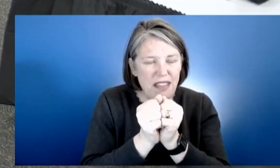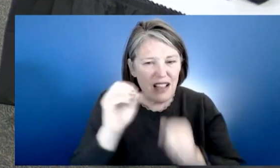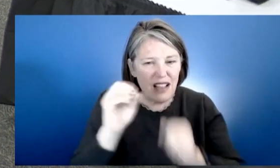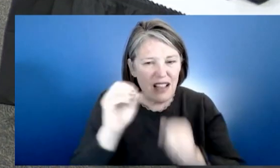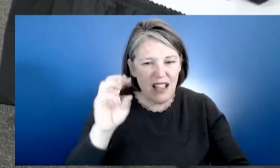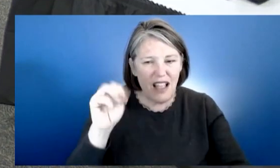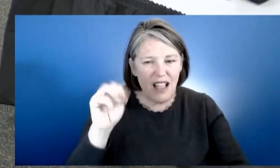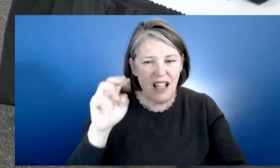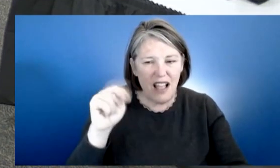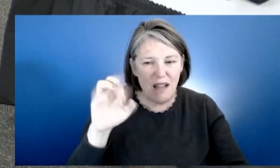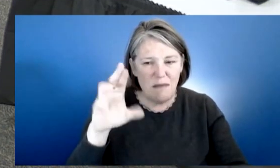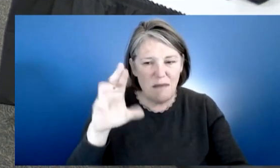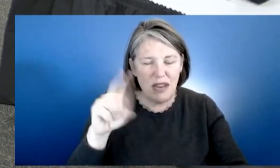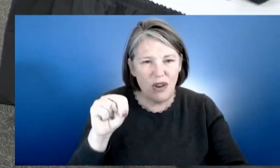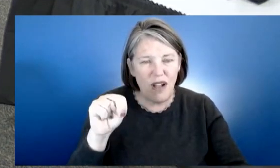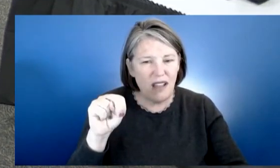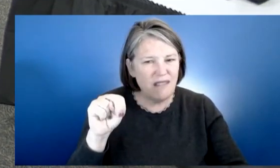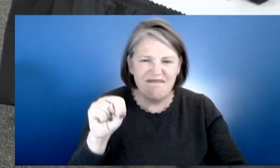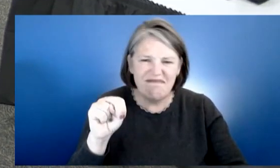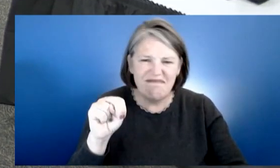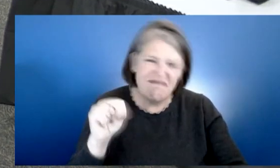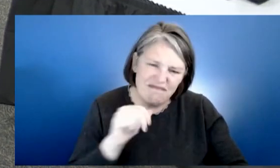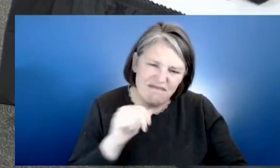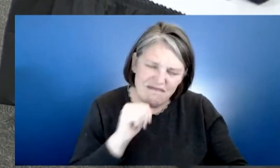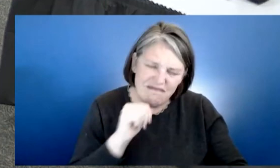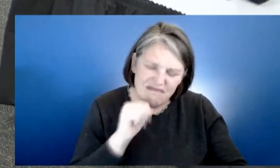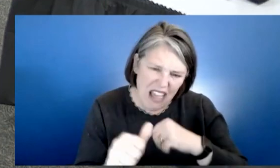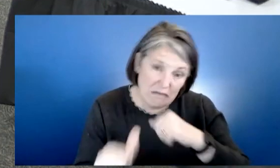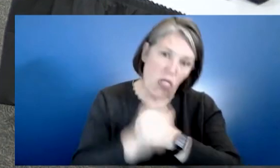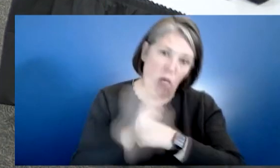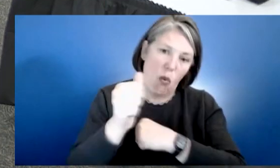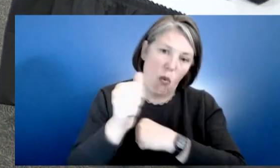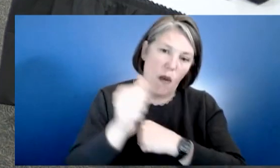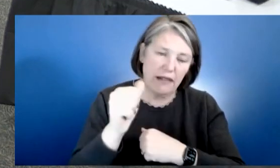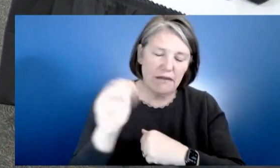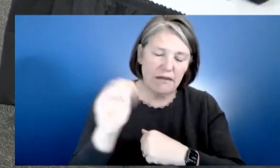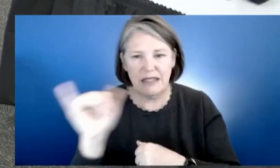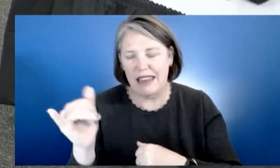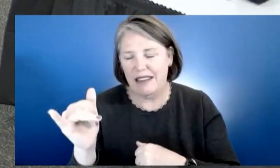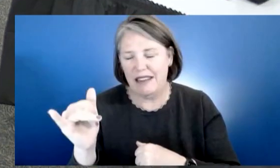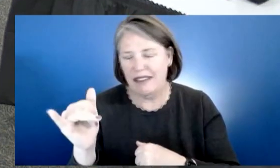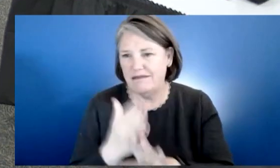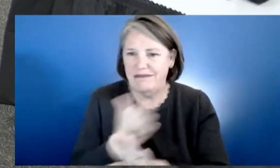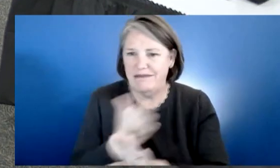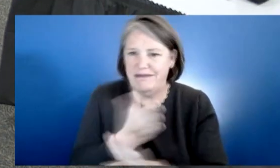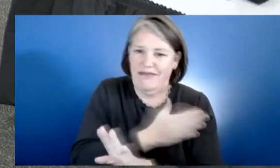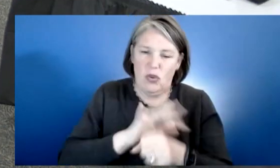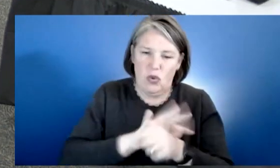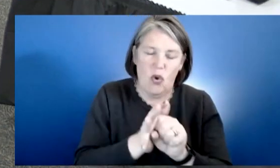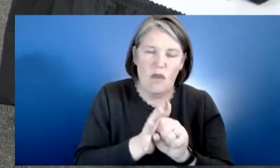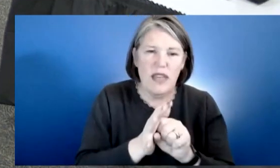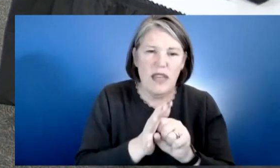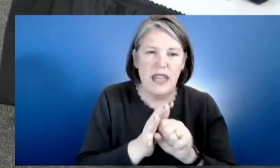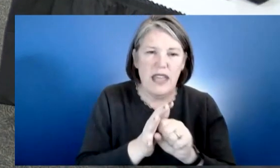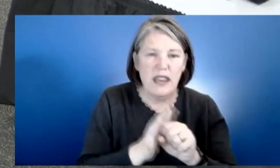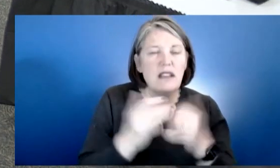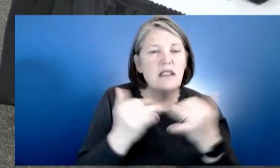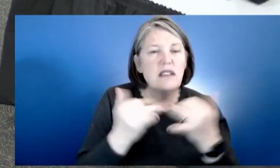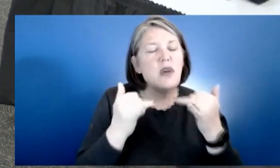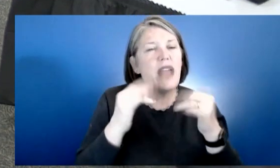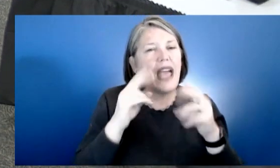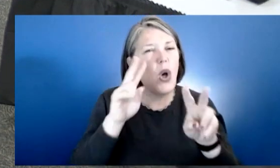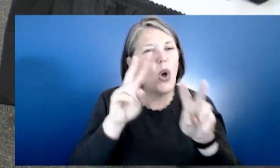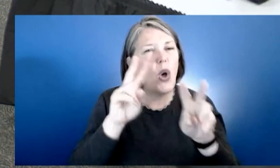less of a threat than COVID. And so look at death rates overall being up